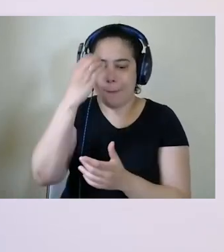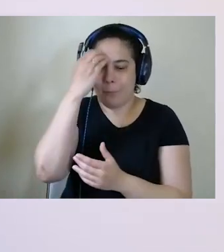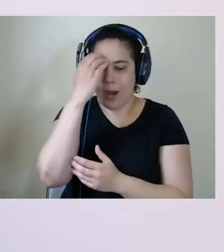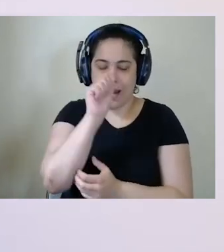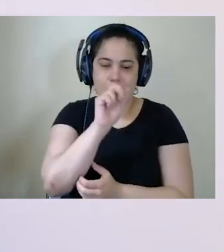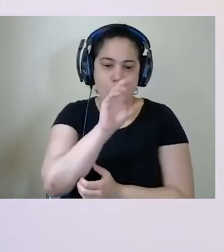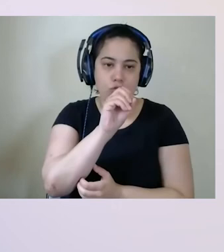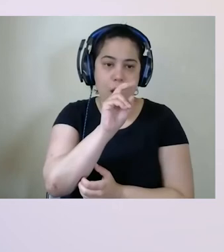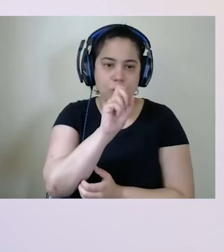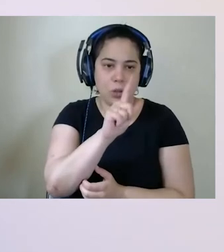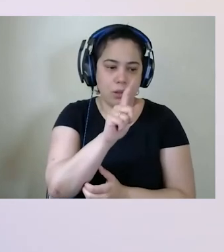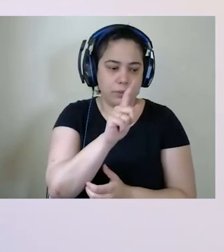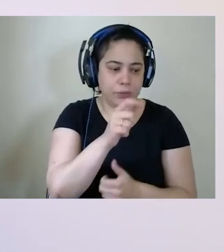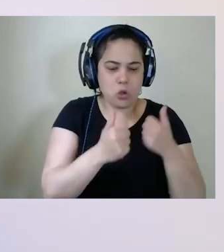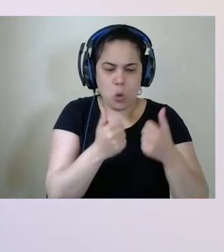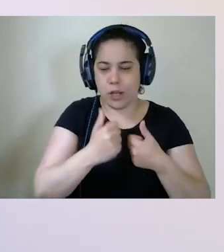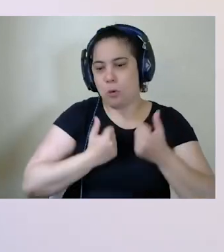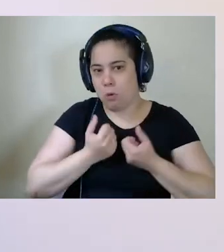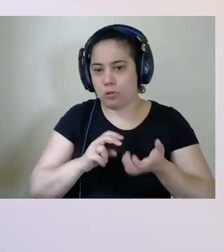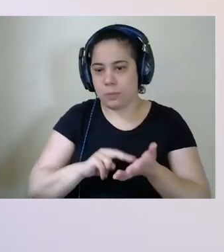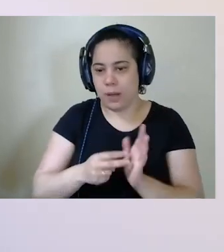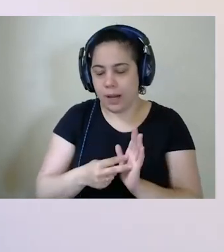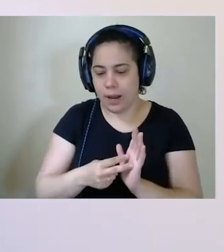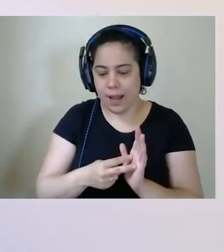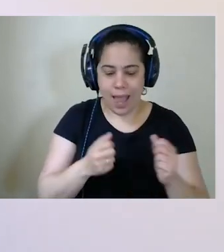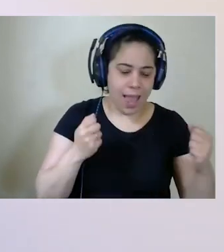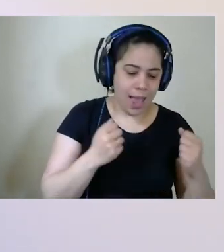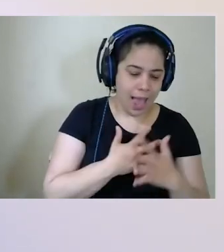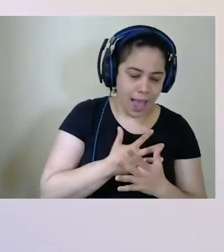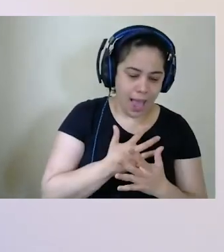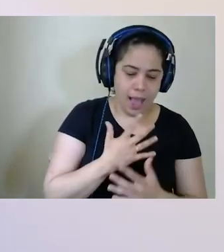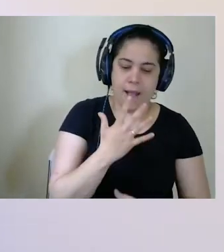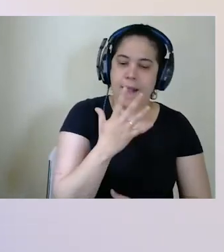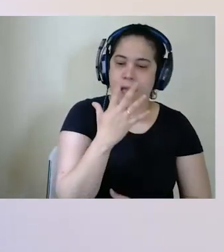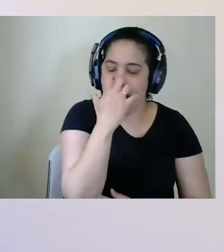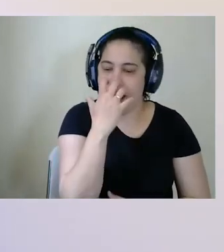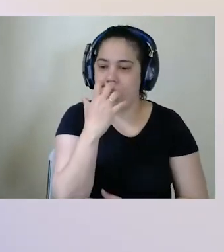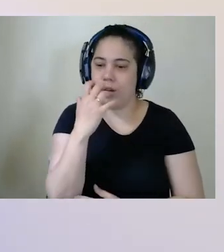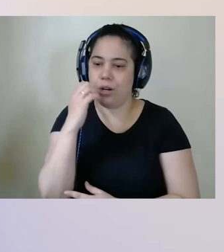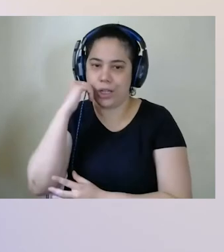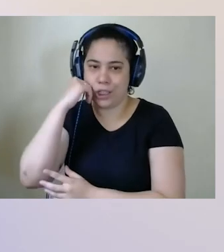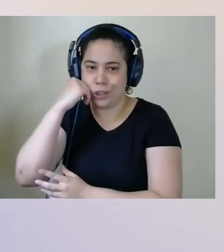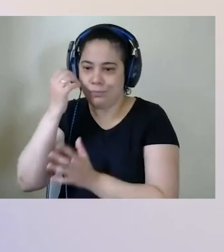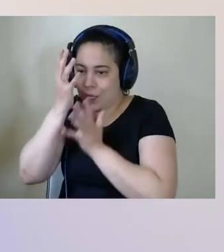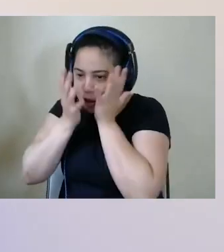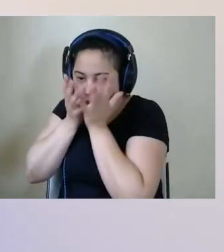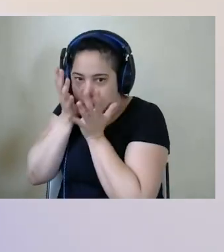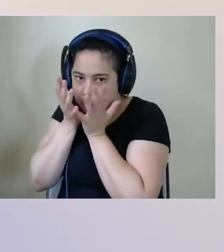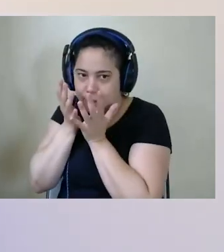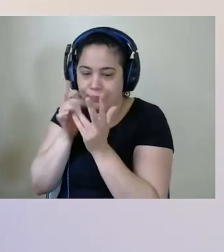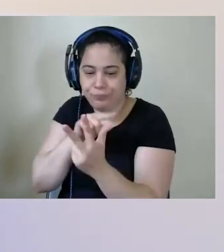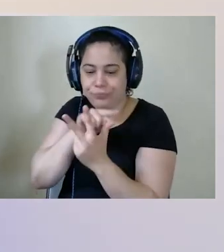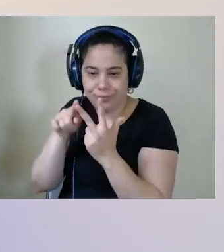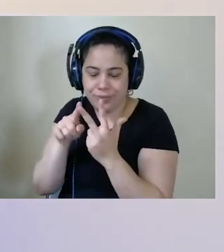anger, shame, and fear being the big three that people end up